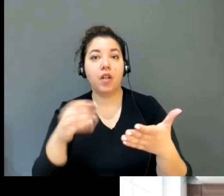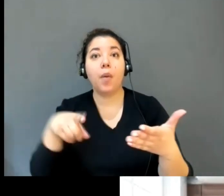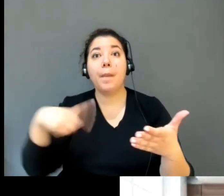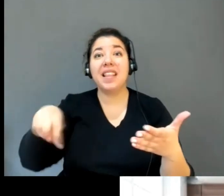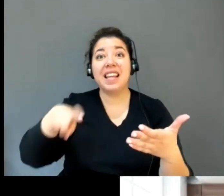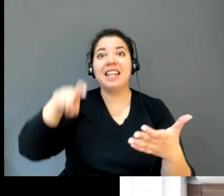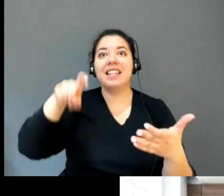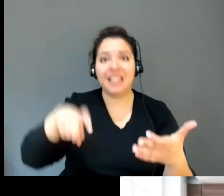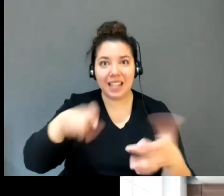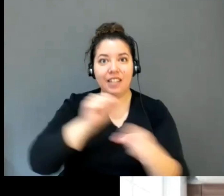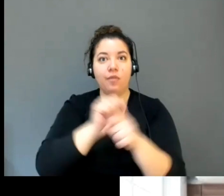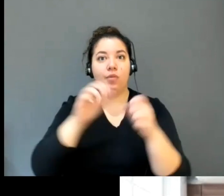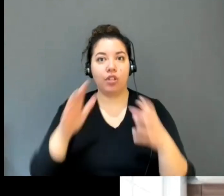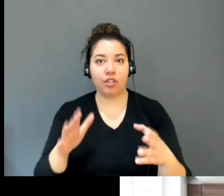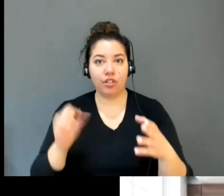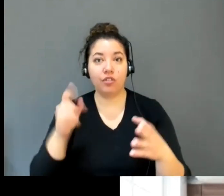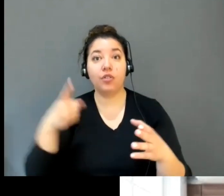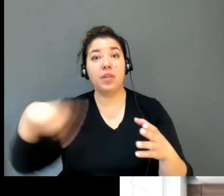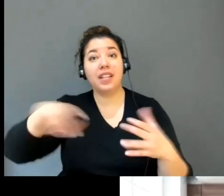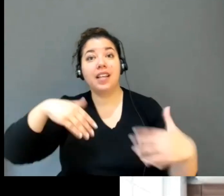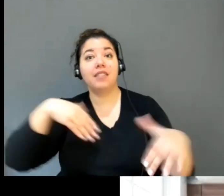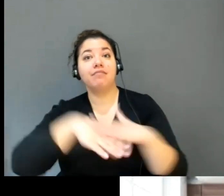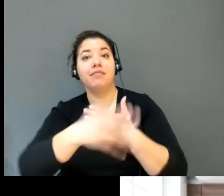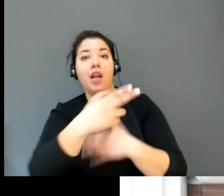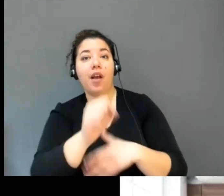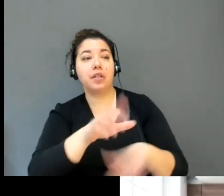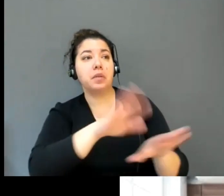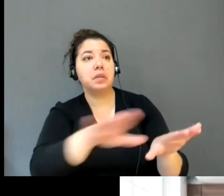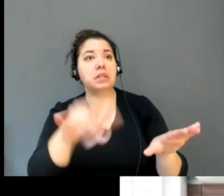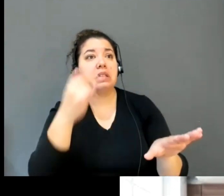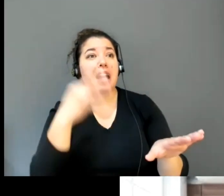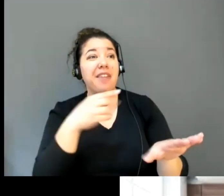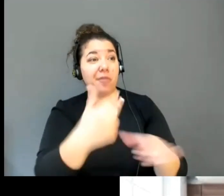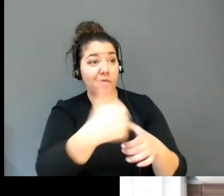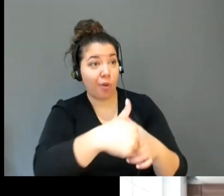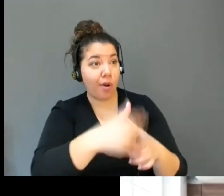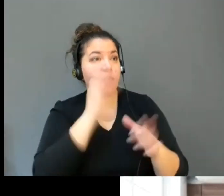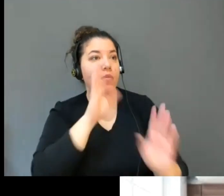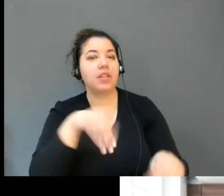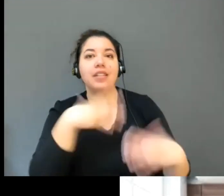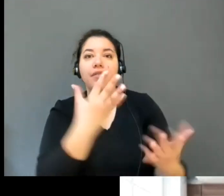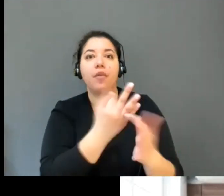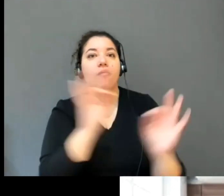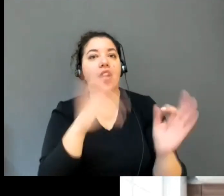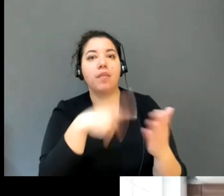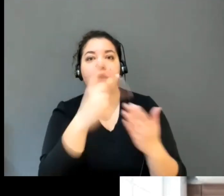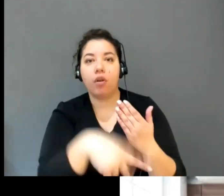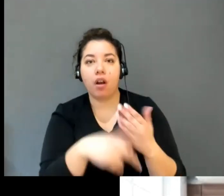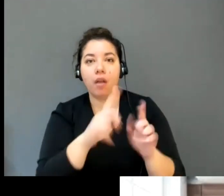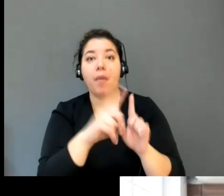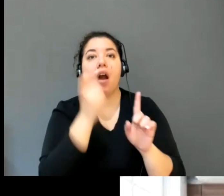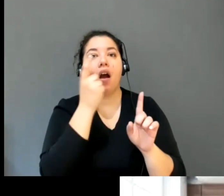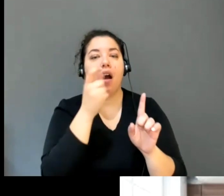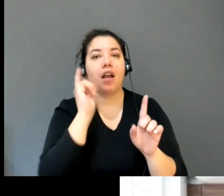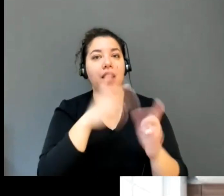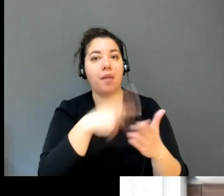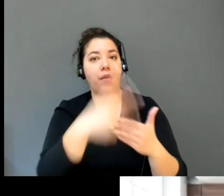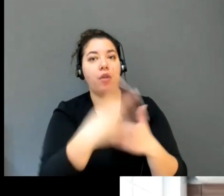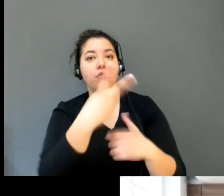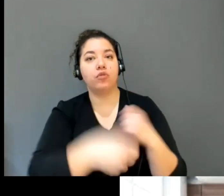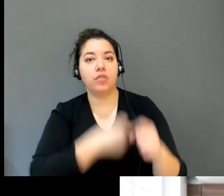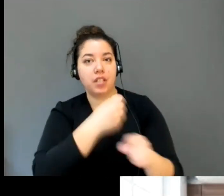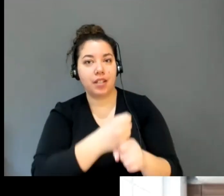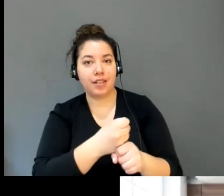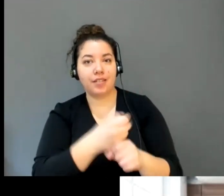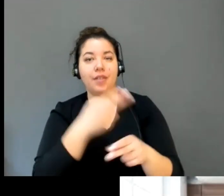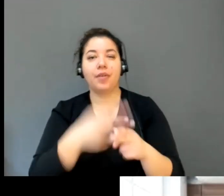and they said, look, we'll give you a free program if you'll just do it, but it's a 2-year program. And the 2-year program was something called a Cisco Certified Network